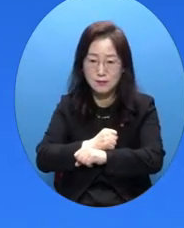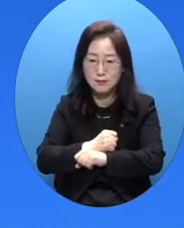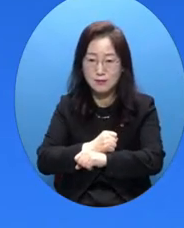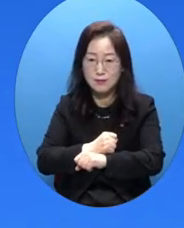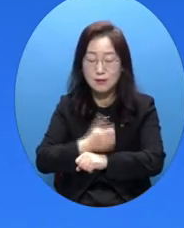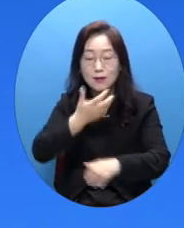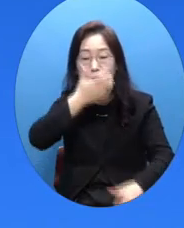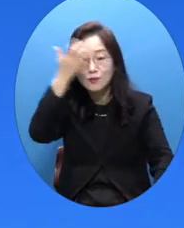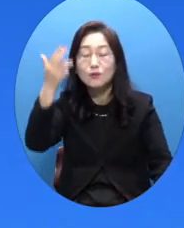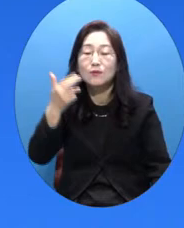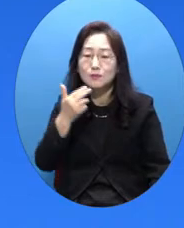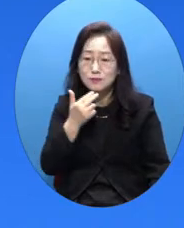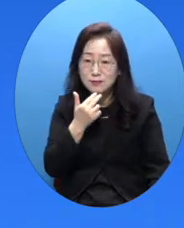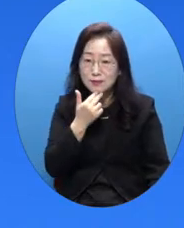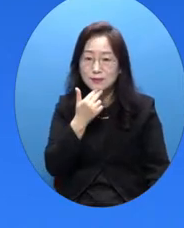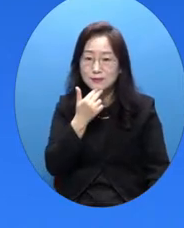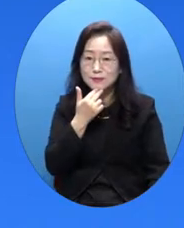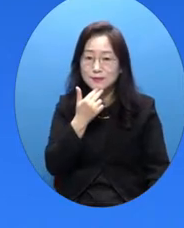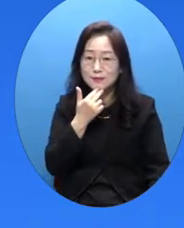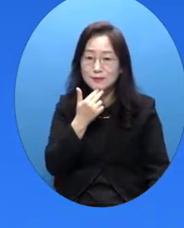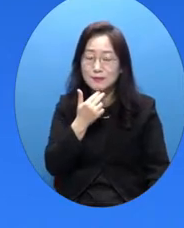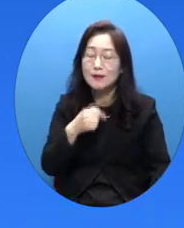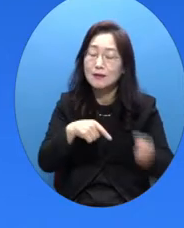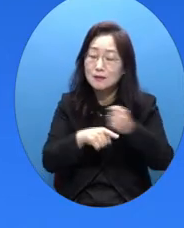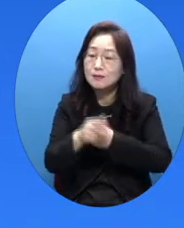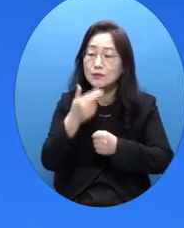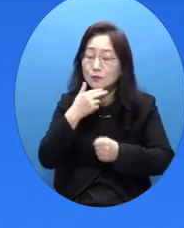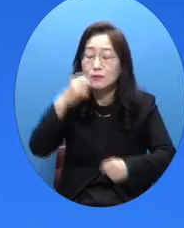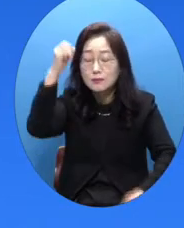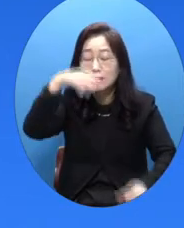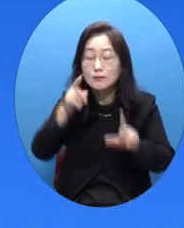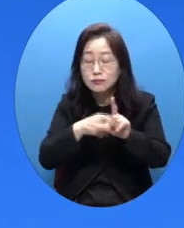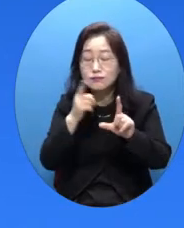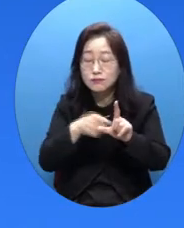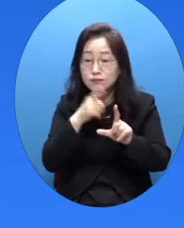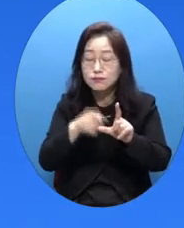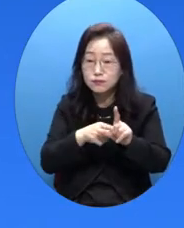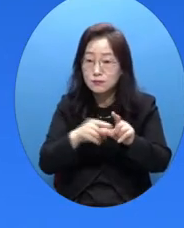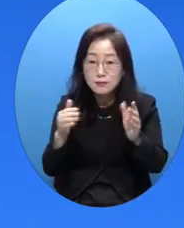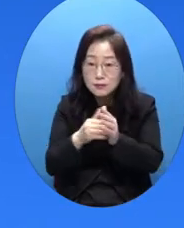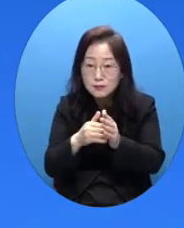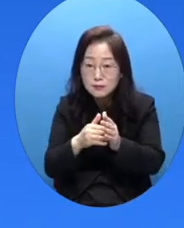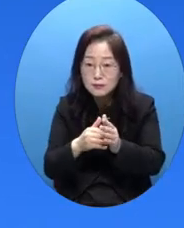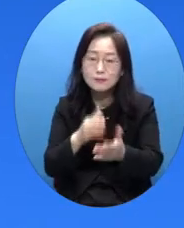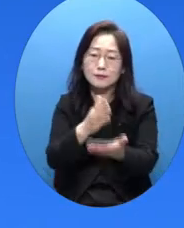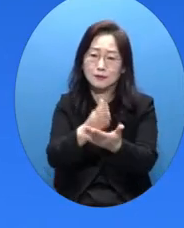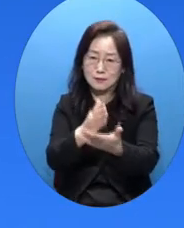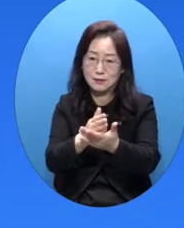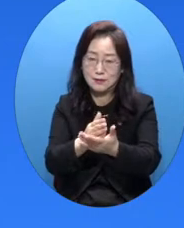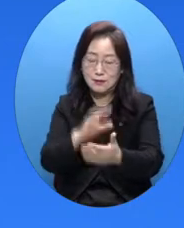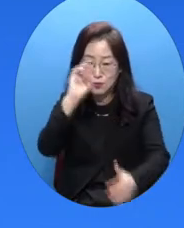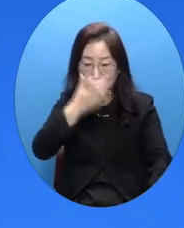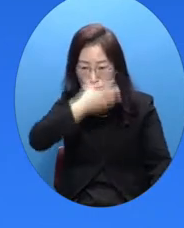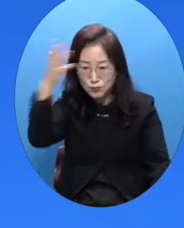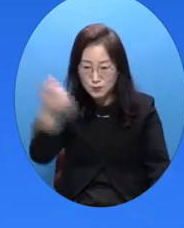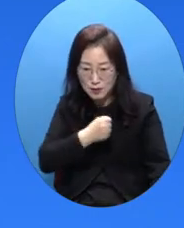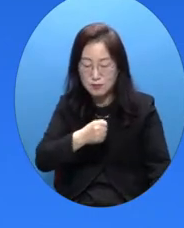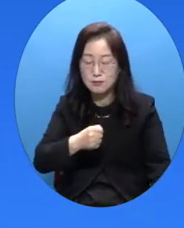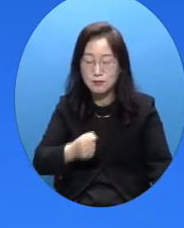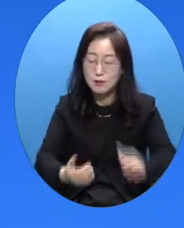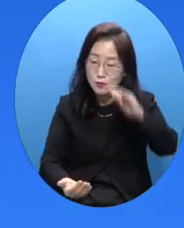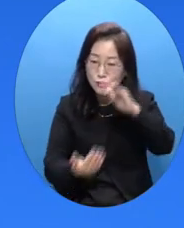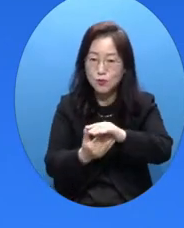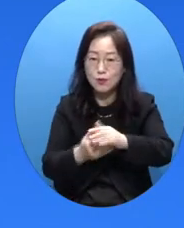the name of the Lord that you will all find what your dreams are today and embrace them in your heart foreign